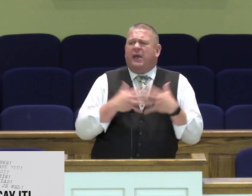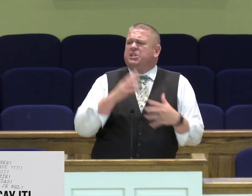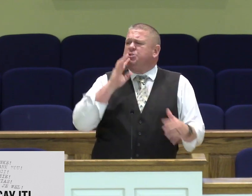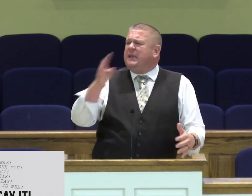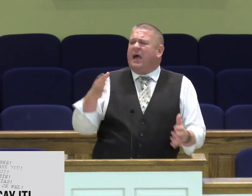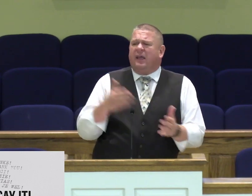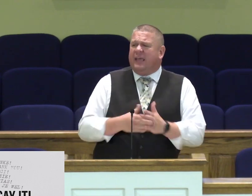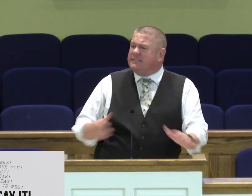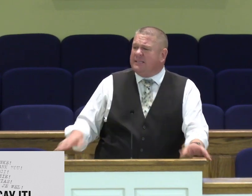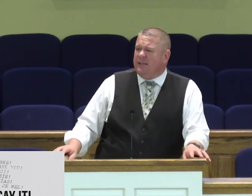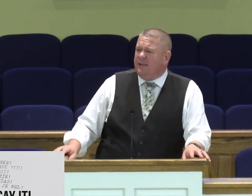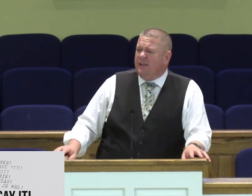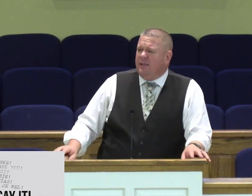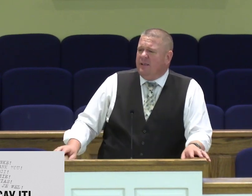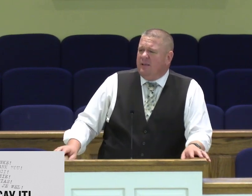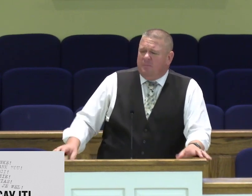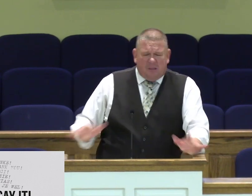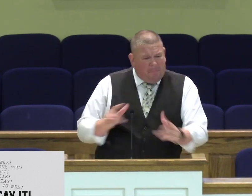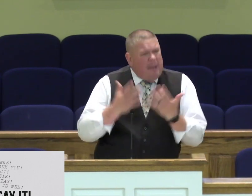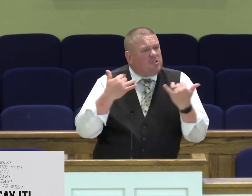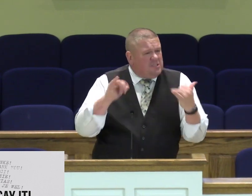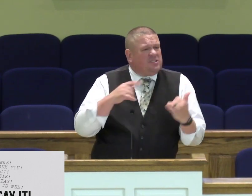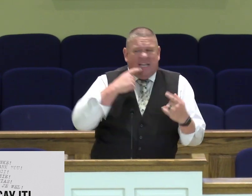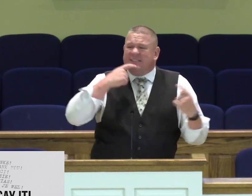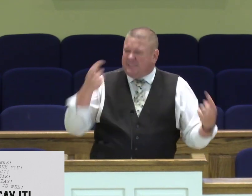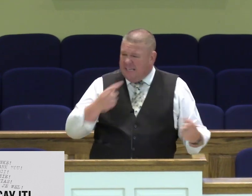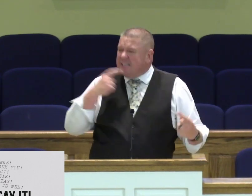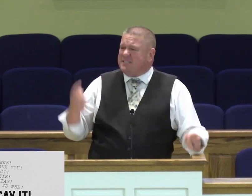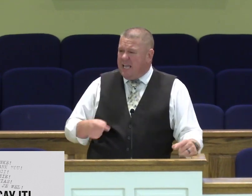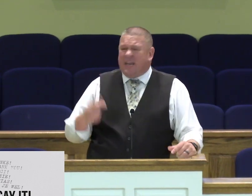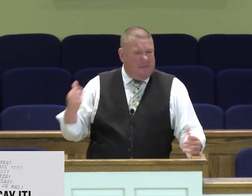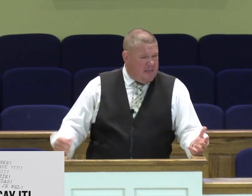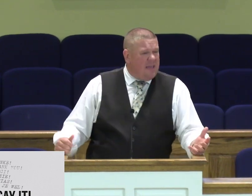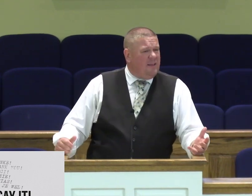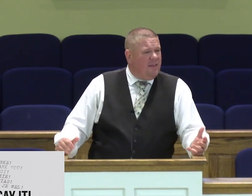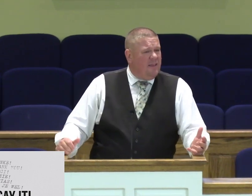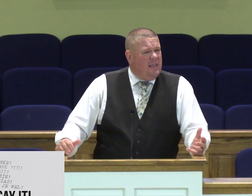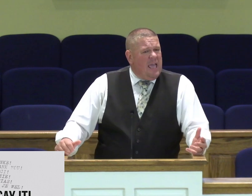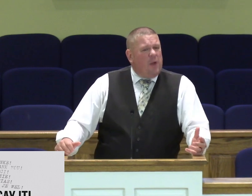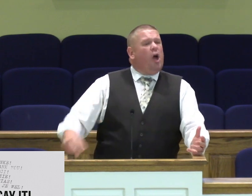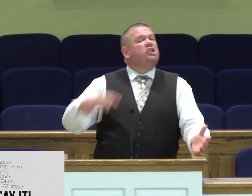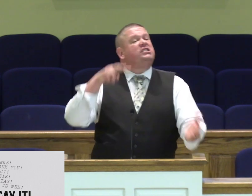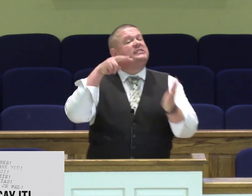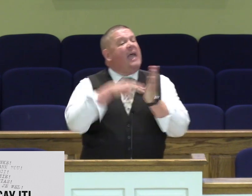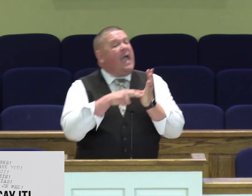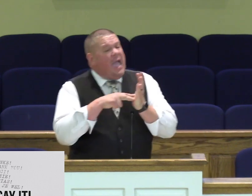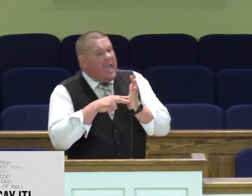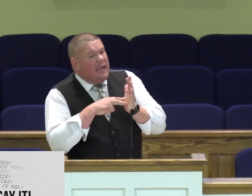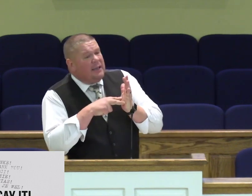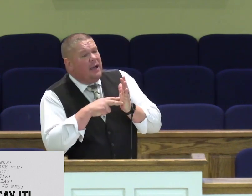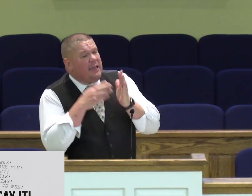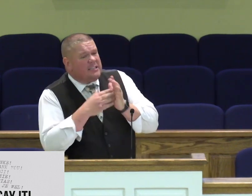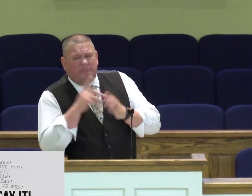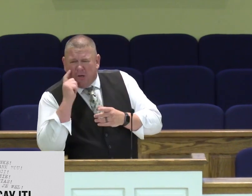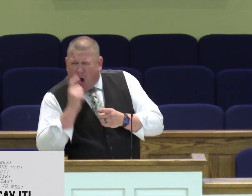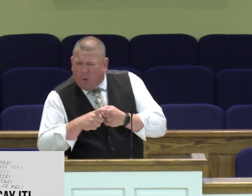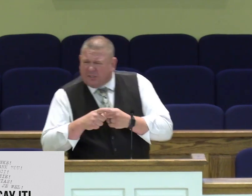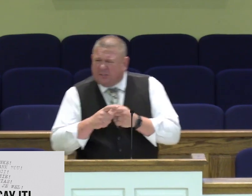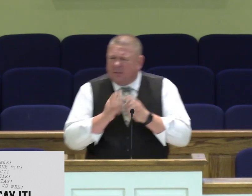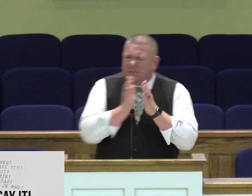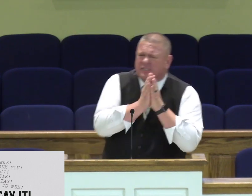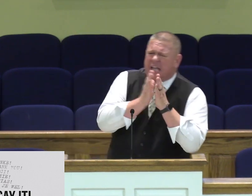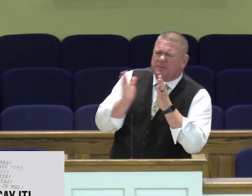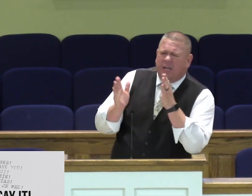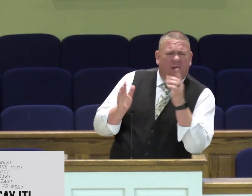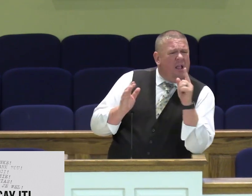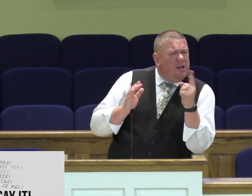are afraid to speak out against it. But the Bible still says sin is sin. Amen. And we ought to stand against it. But notice